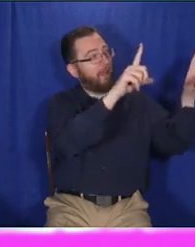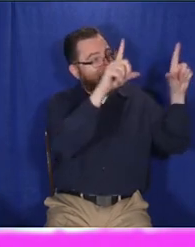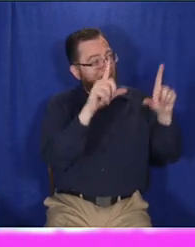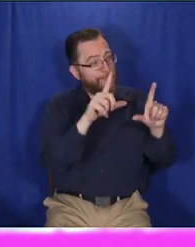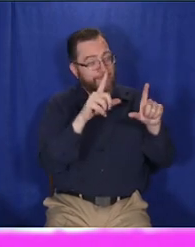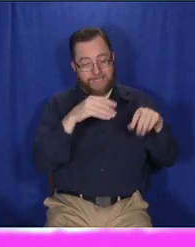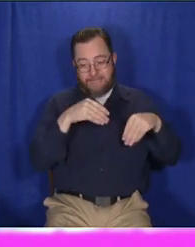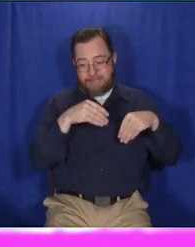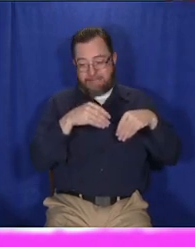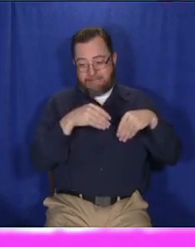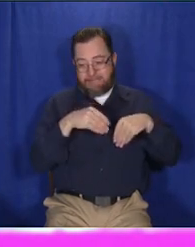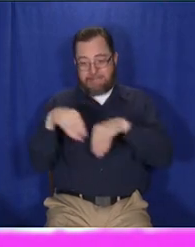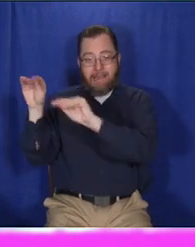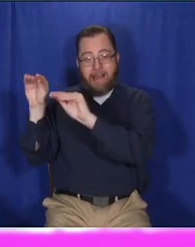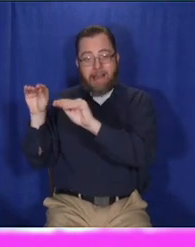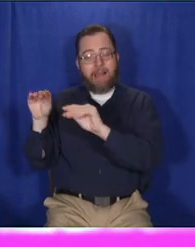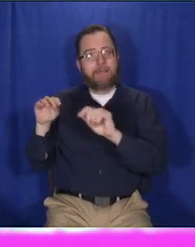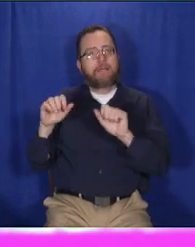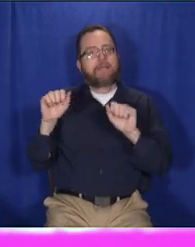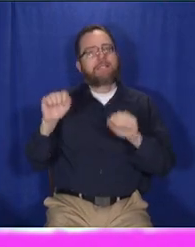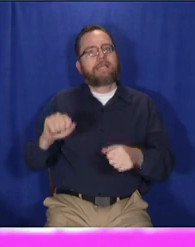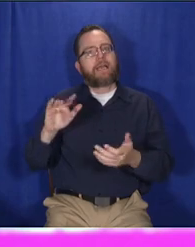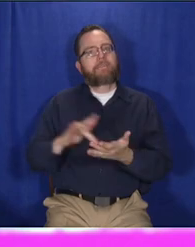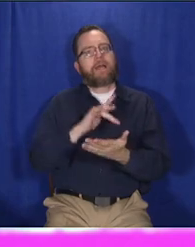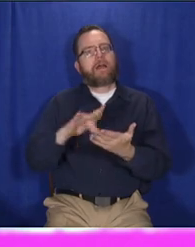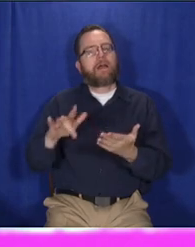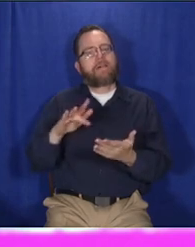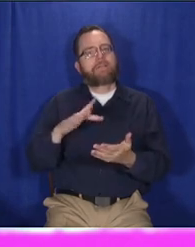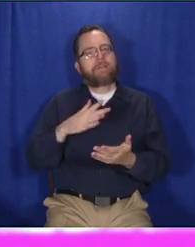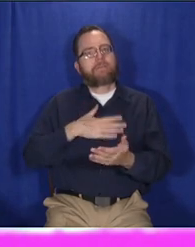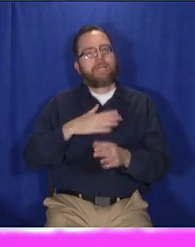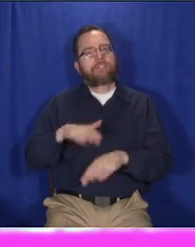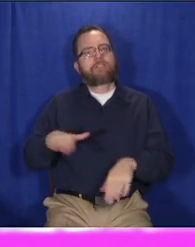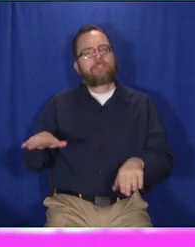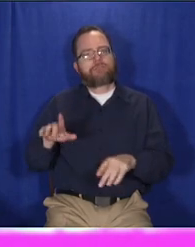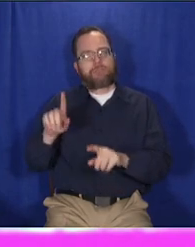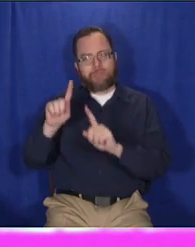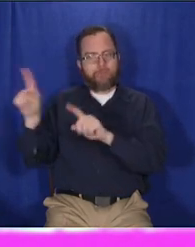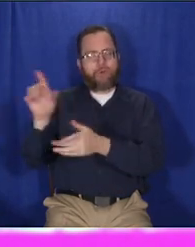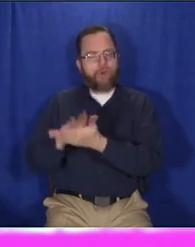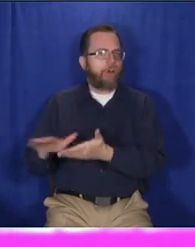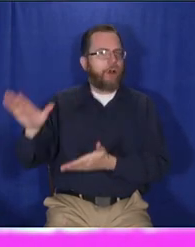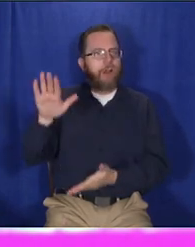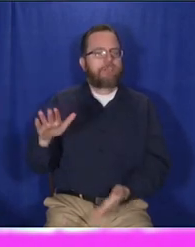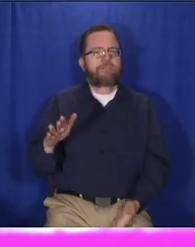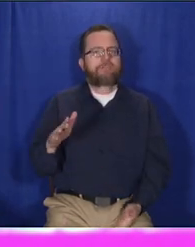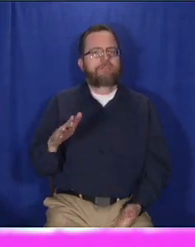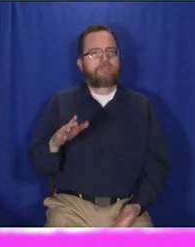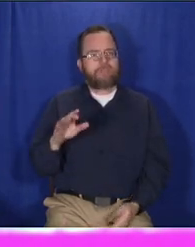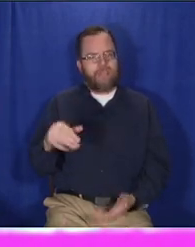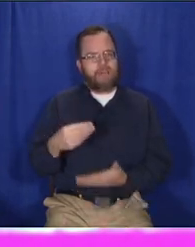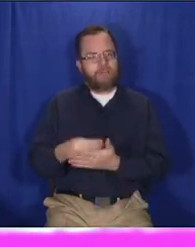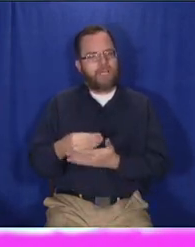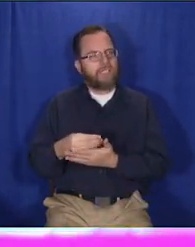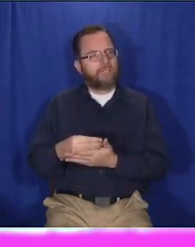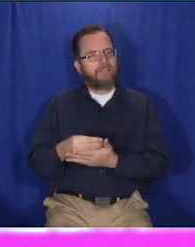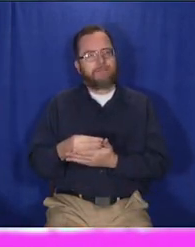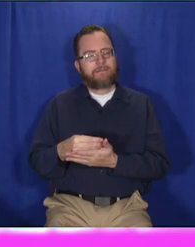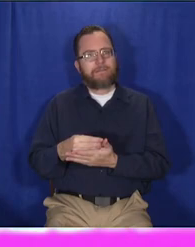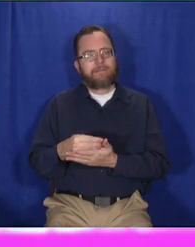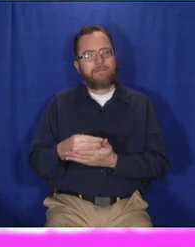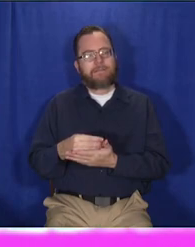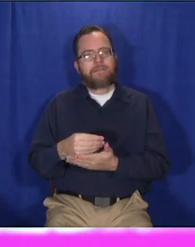program, everything. I was standing in front of a bookshelf in his house. Actually, that's where the real money is. I'm like, how